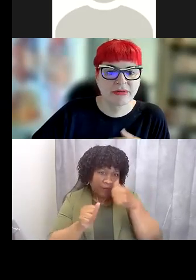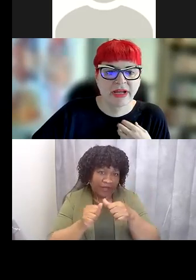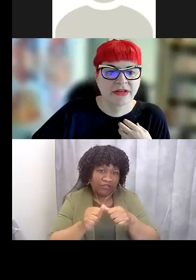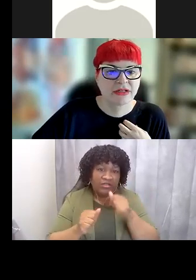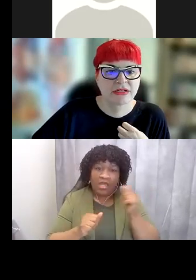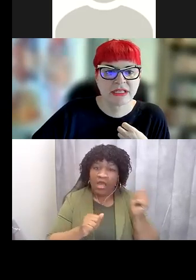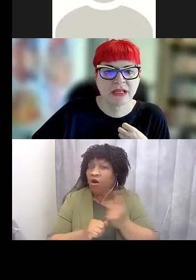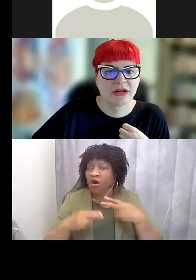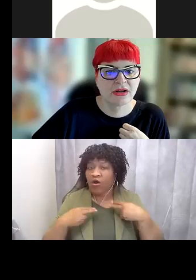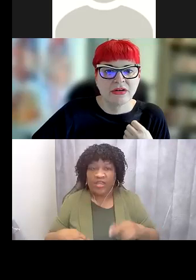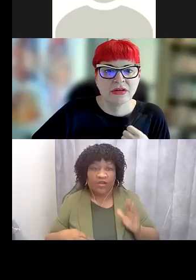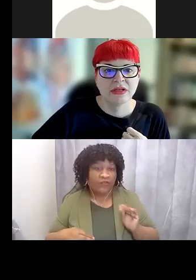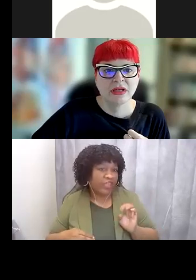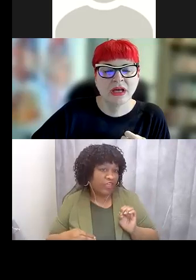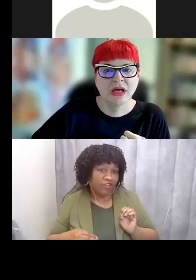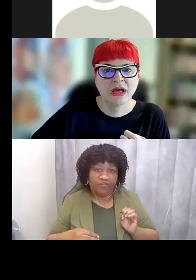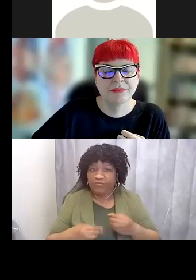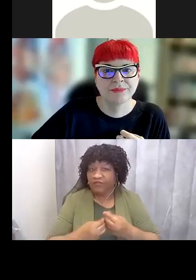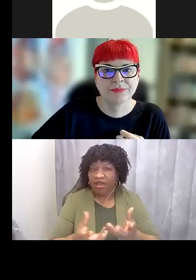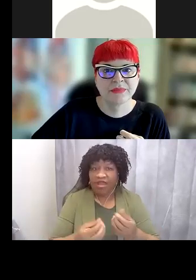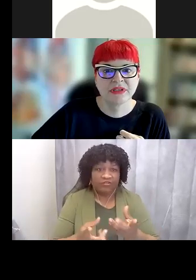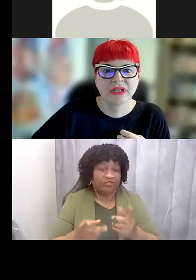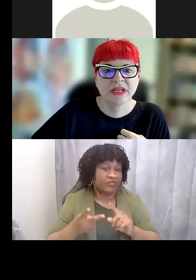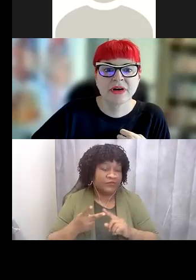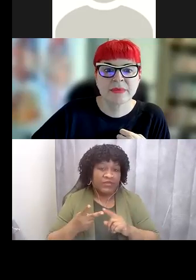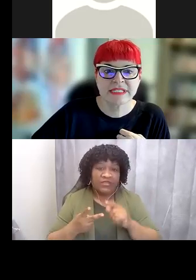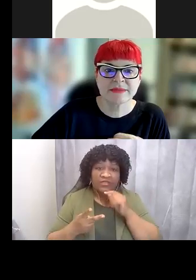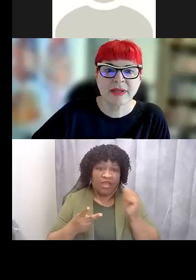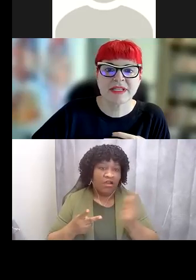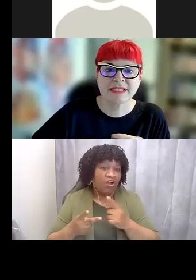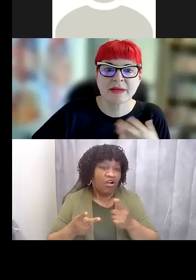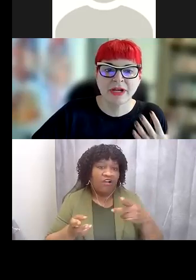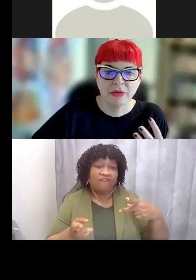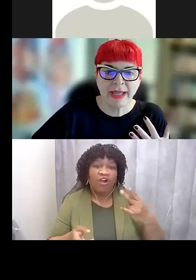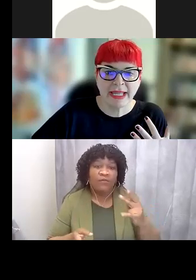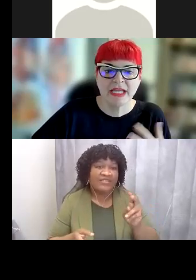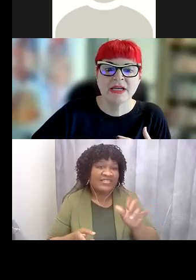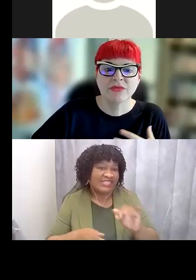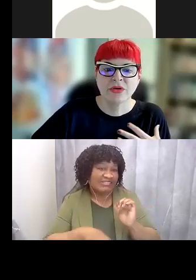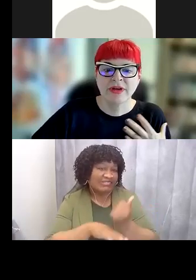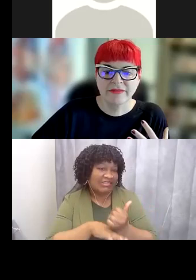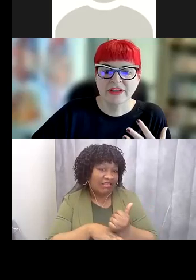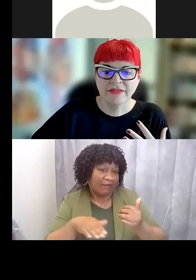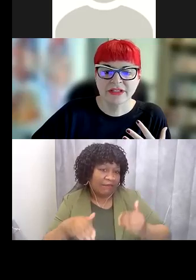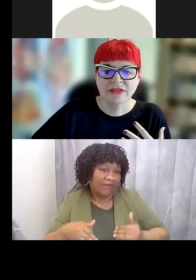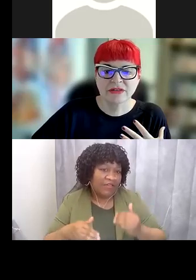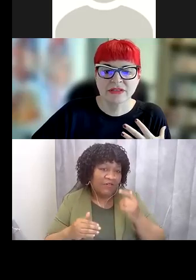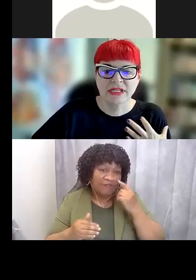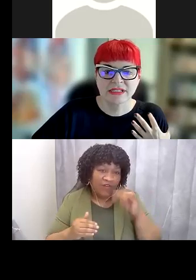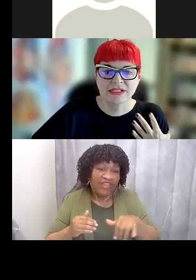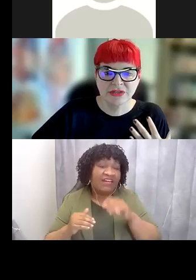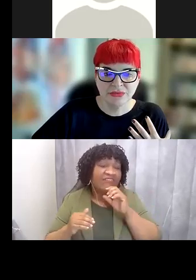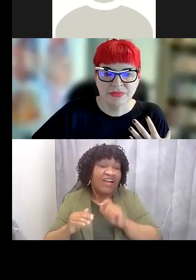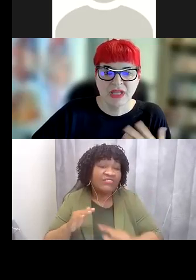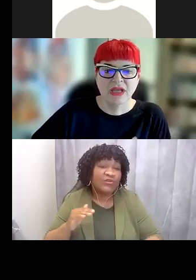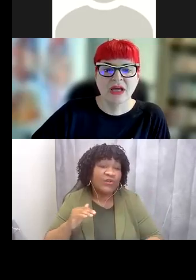healthcare providers and not all like pharmacies might be set up right away for 5 to 11-year-olds because